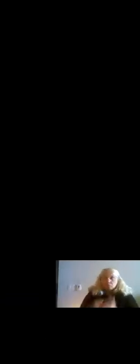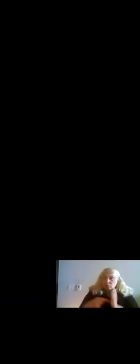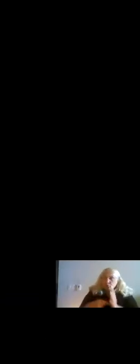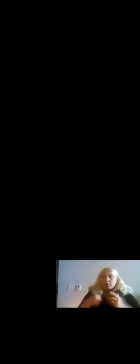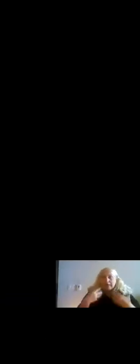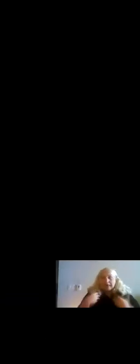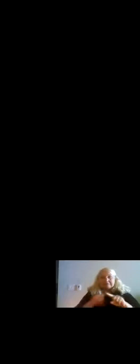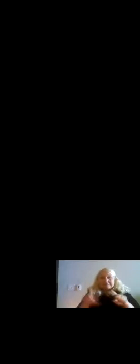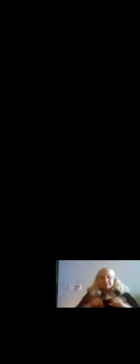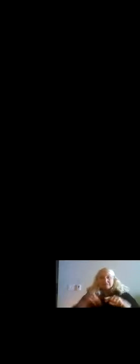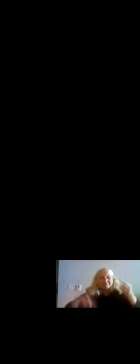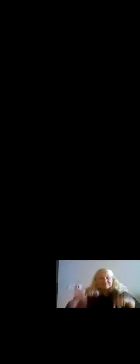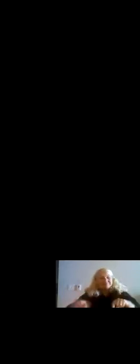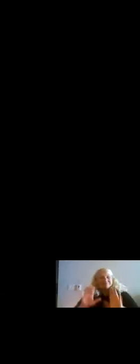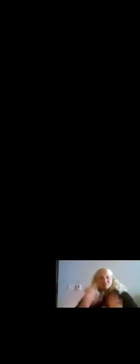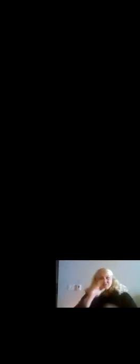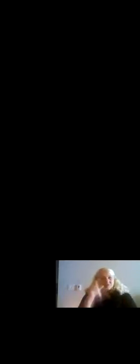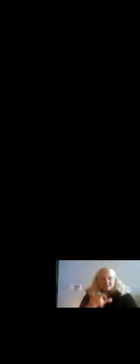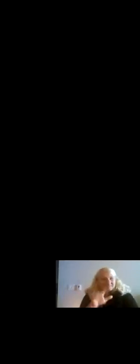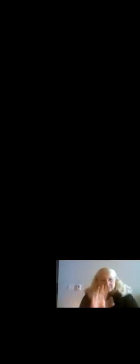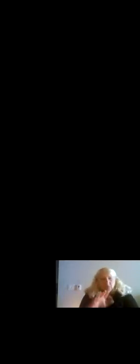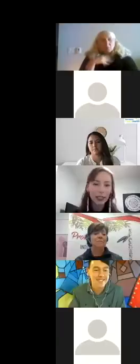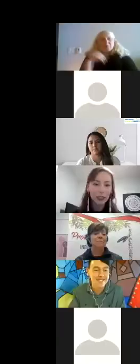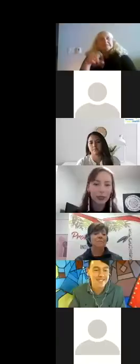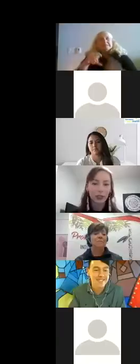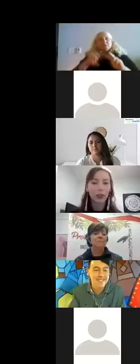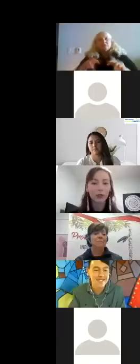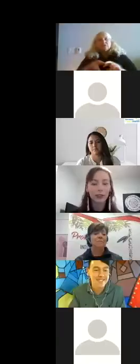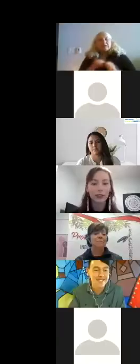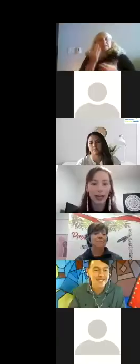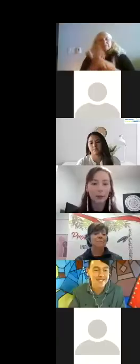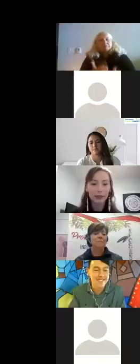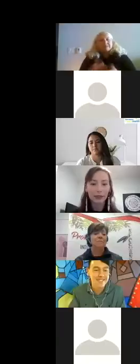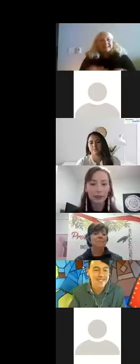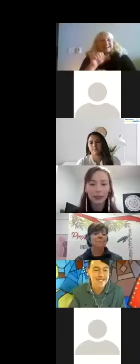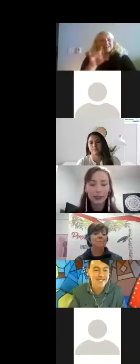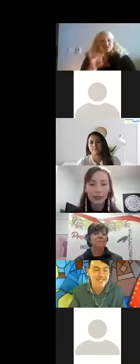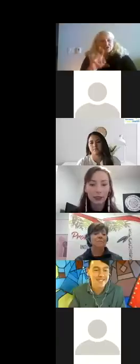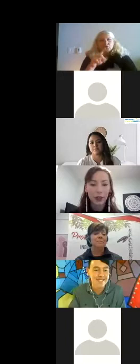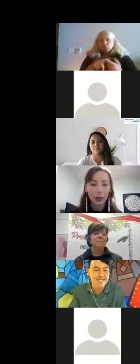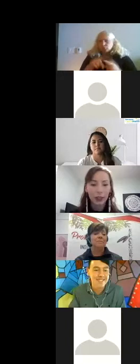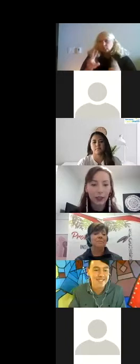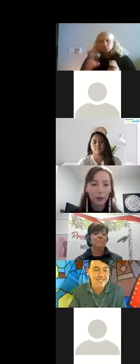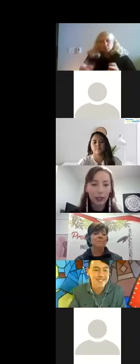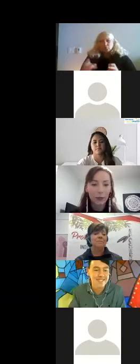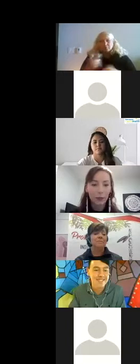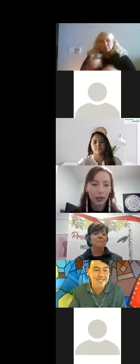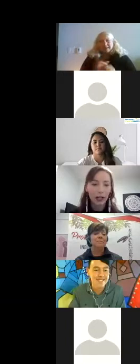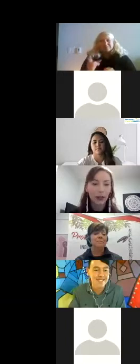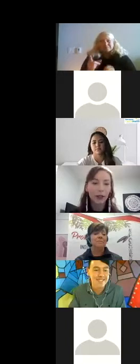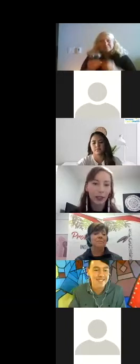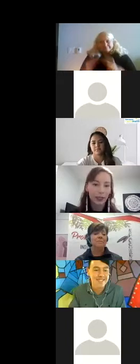we do need is research that's action-oriented and actually works to close these gaps so that we can bring about